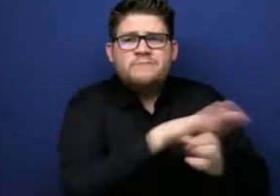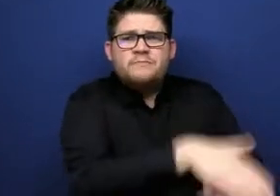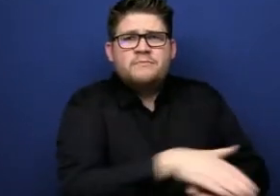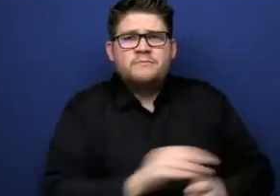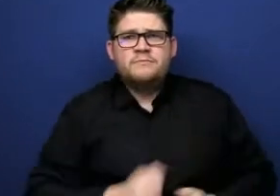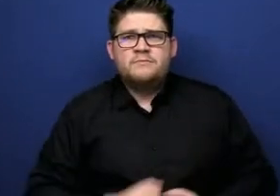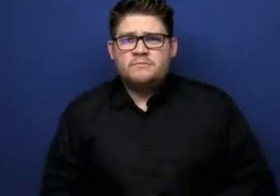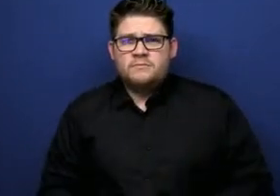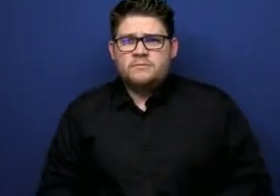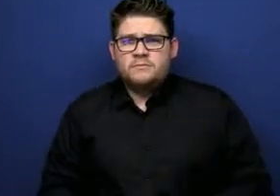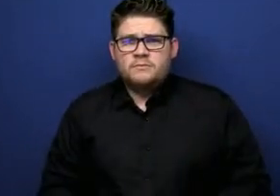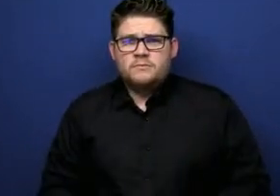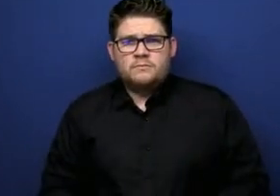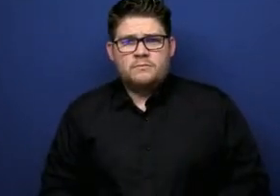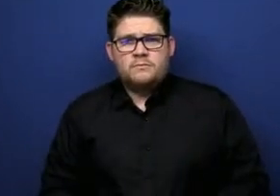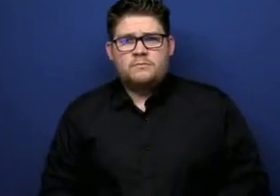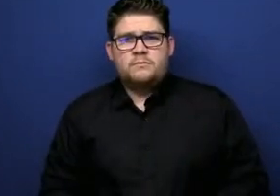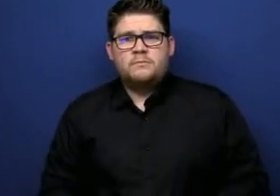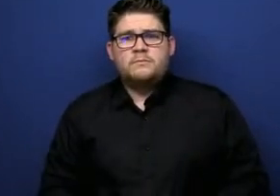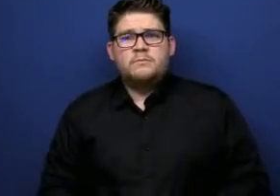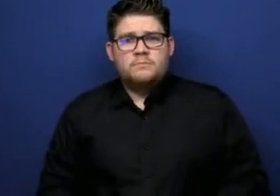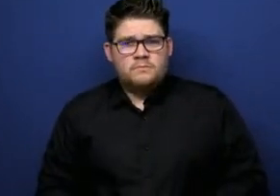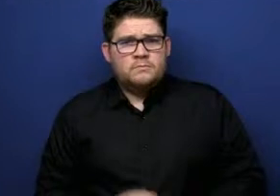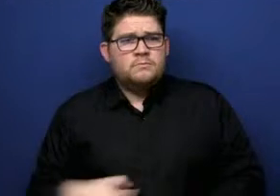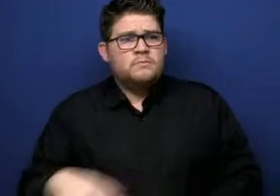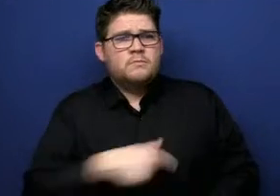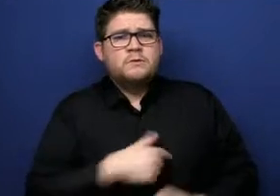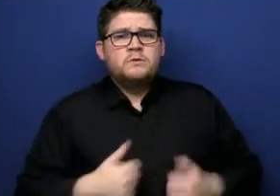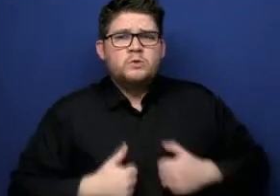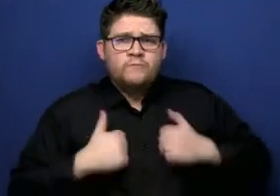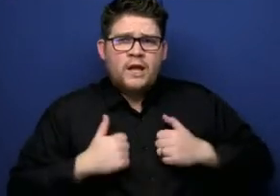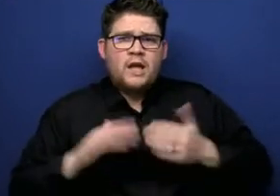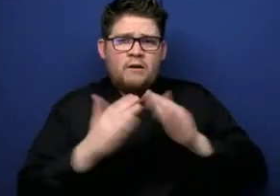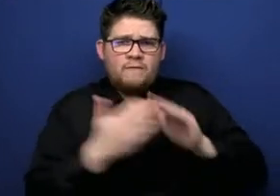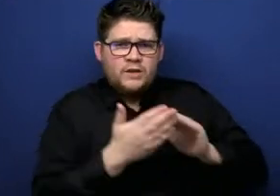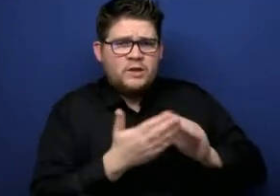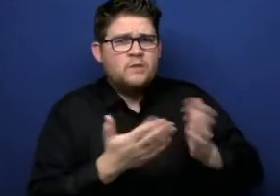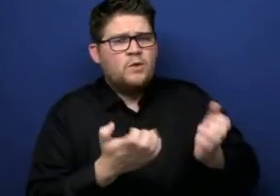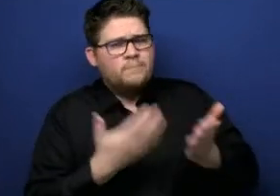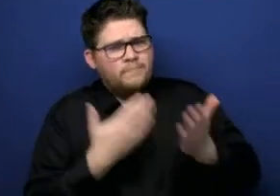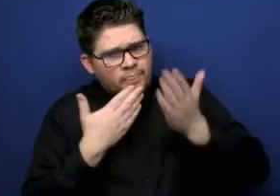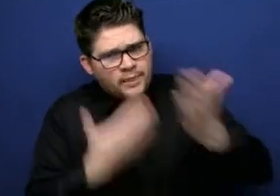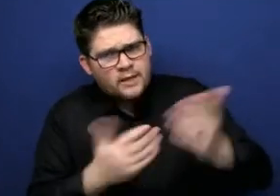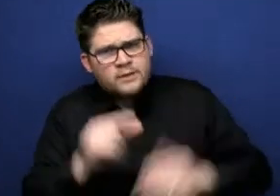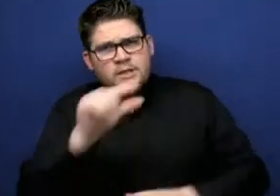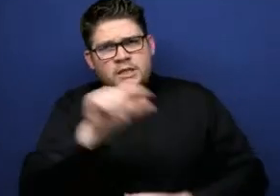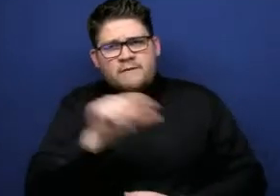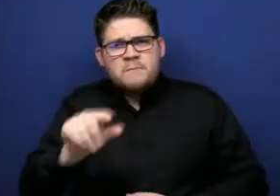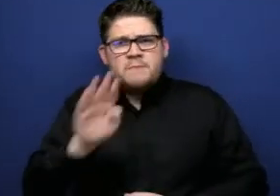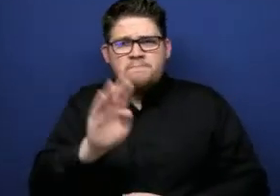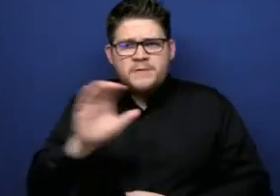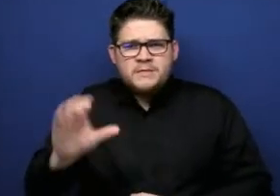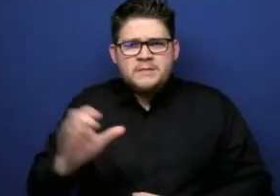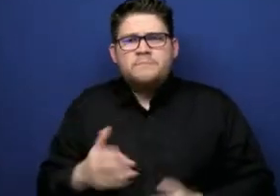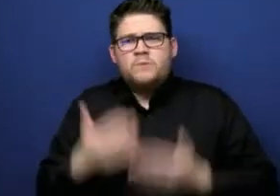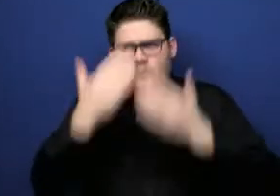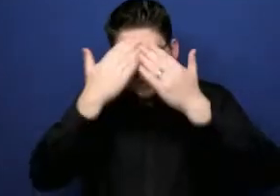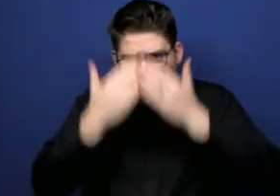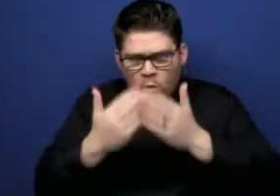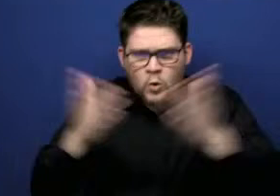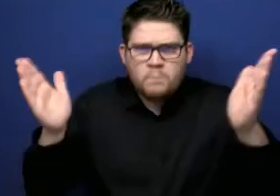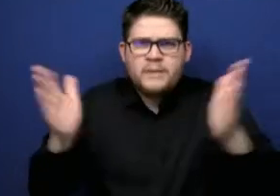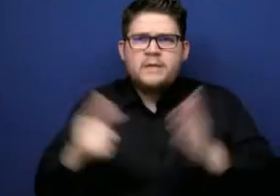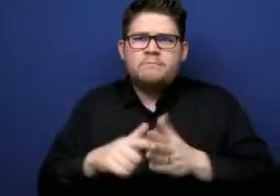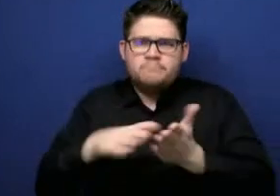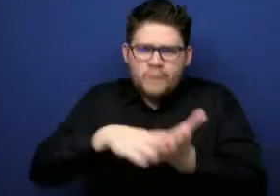survivor community, we thank the government of British Columbia for its readiness to learn and to remember. It